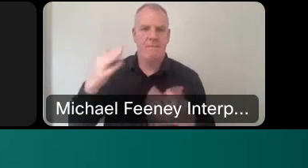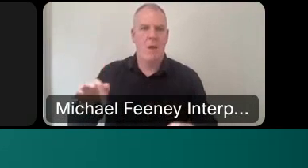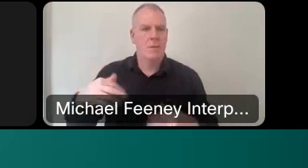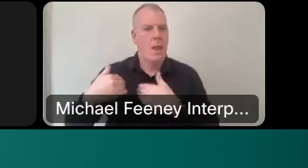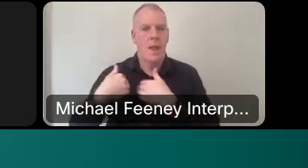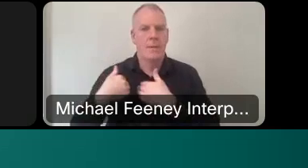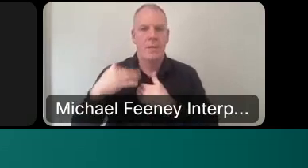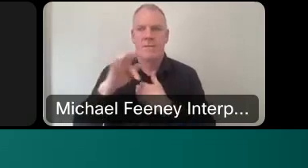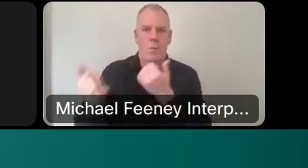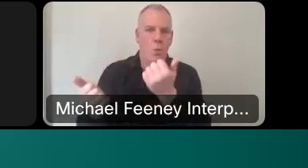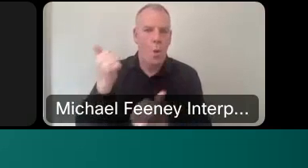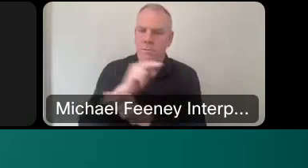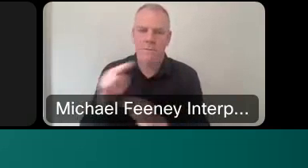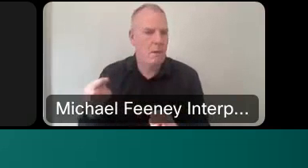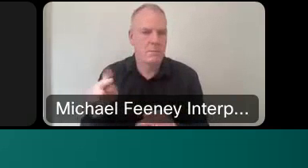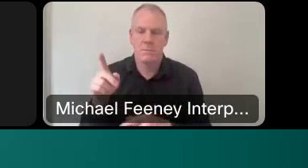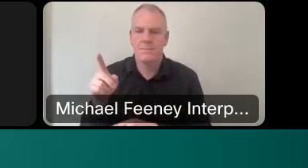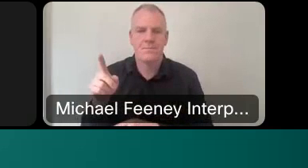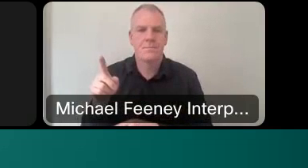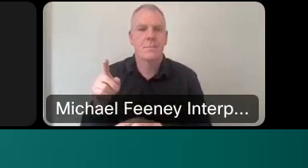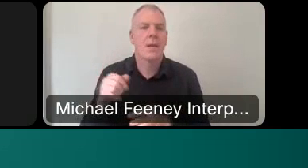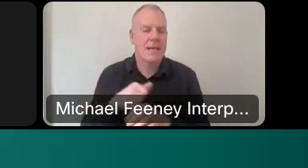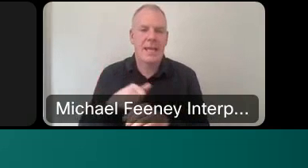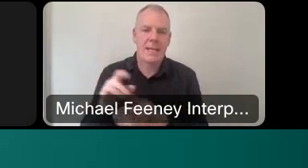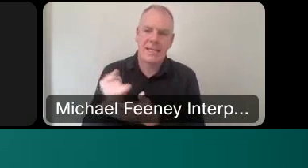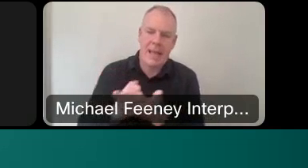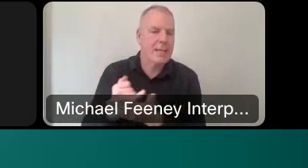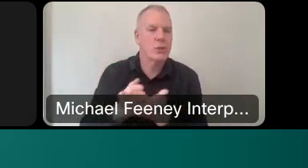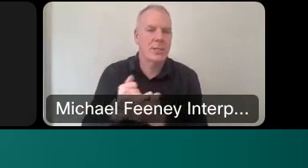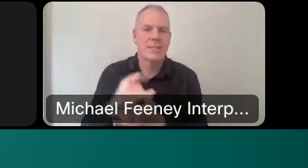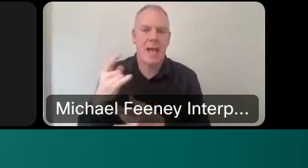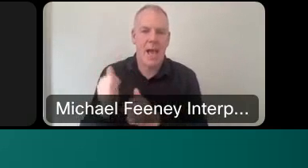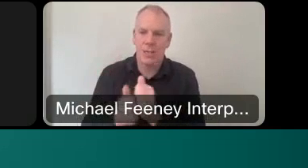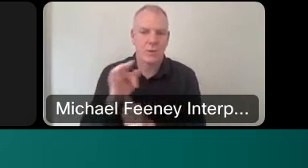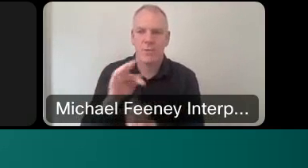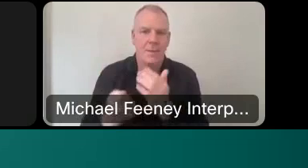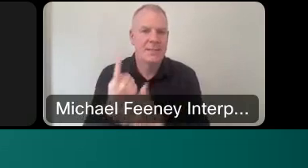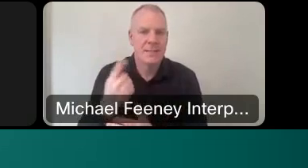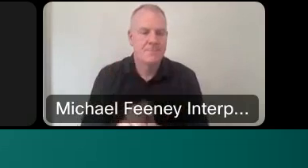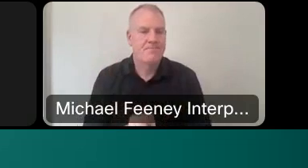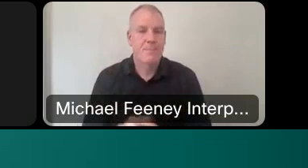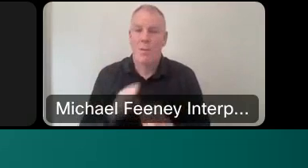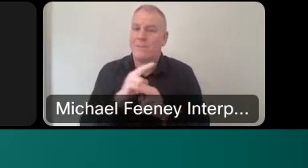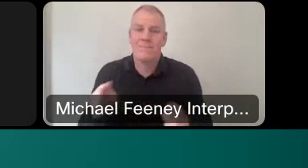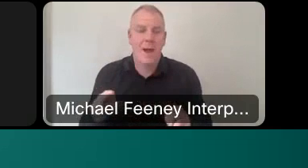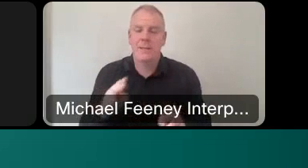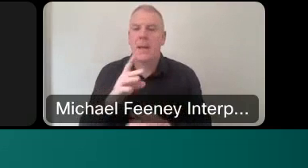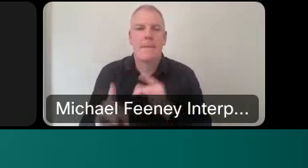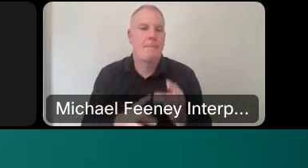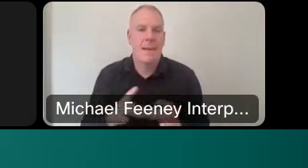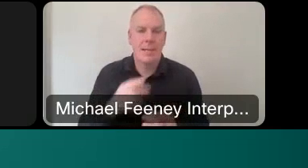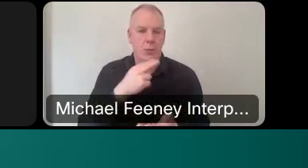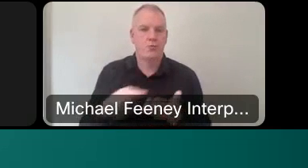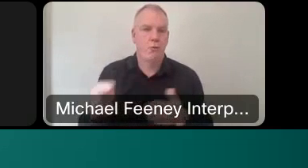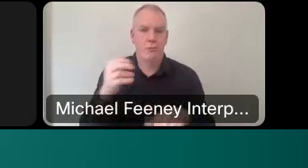in court in relation to the incident or clinical negligence action arising from the incident, will not invalidate the indemnity or